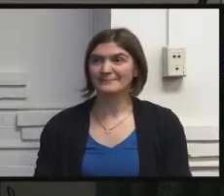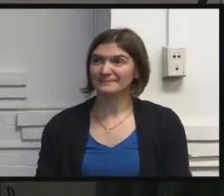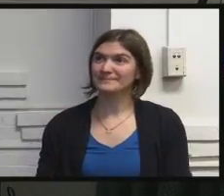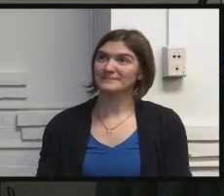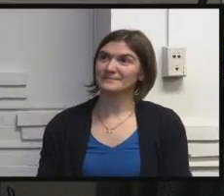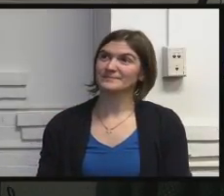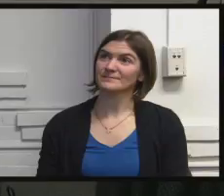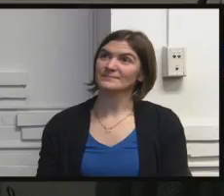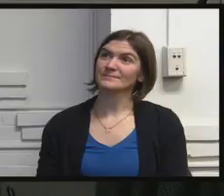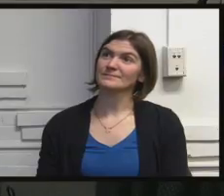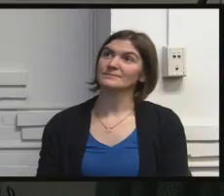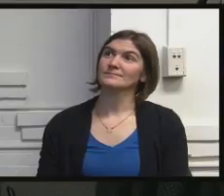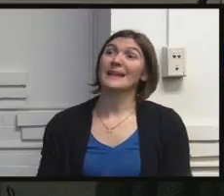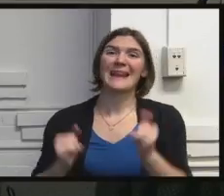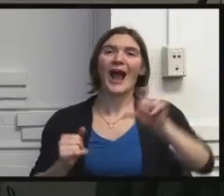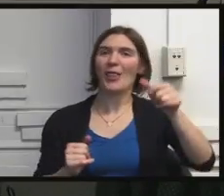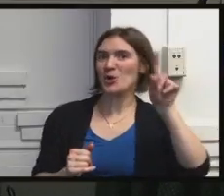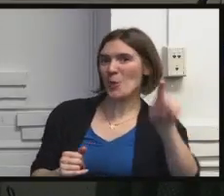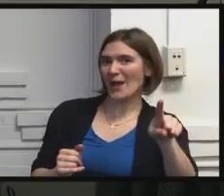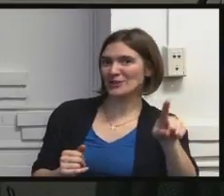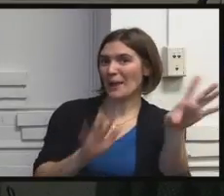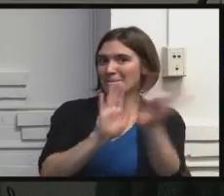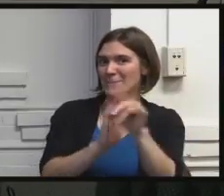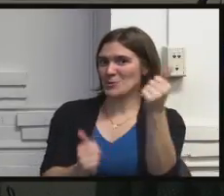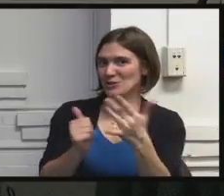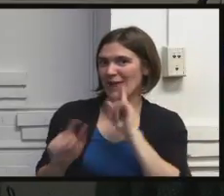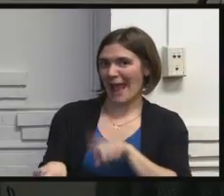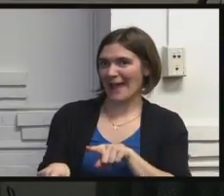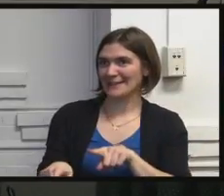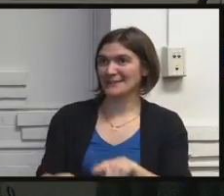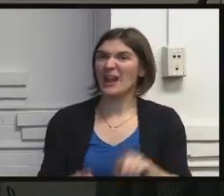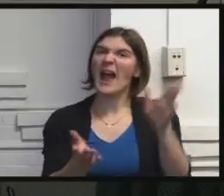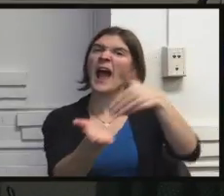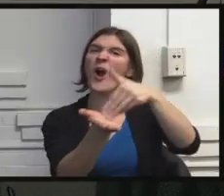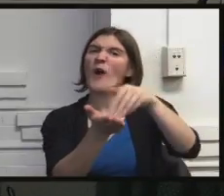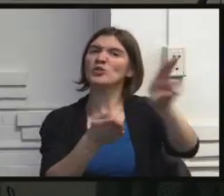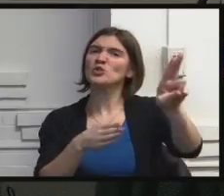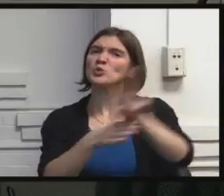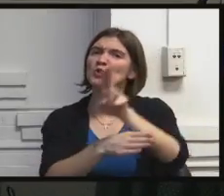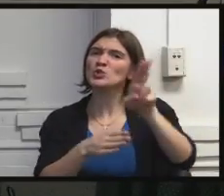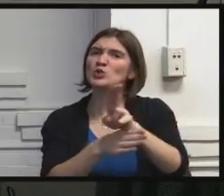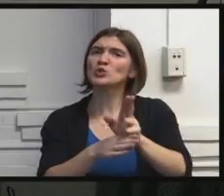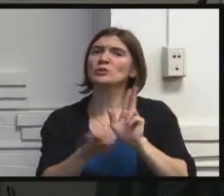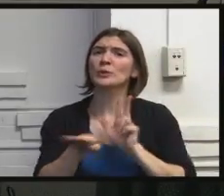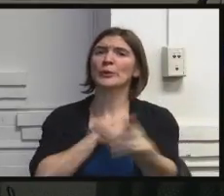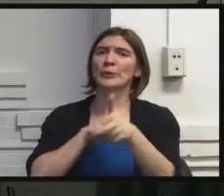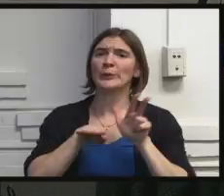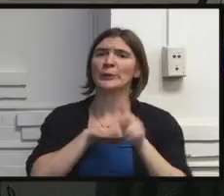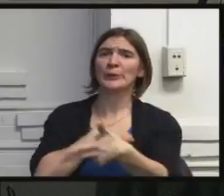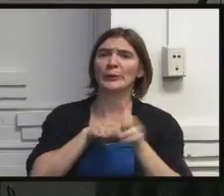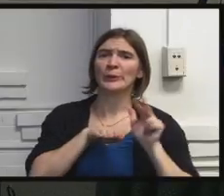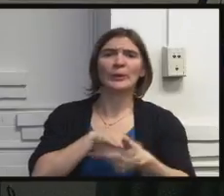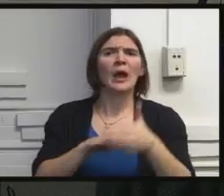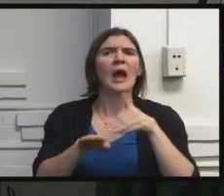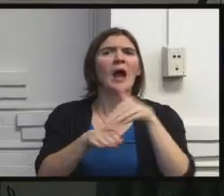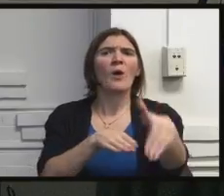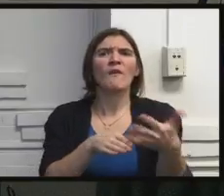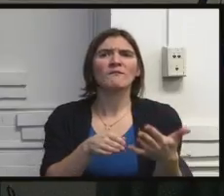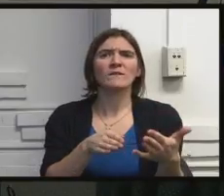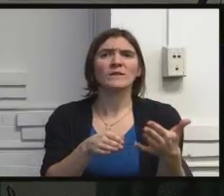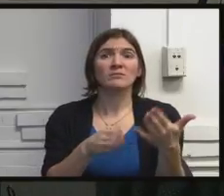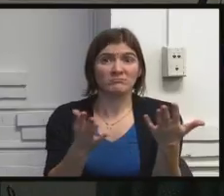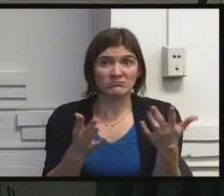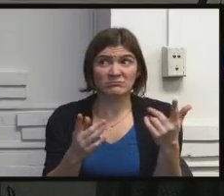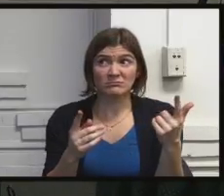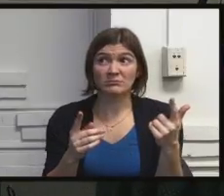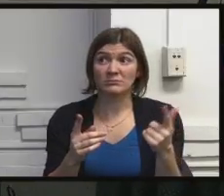tonight. All right, so how often do you use this segment of Elliott Street? So this is just to get to sense of how many people are familiar with the area, how many